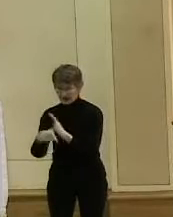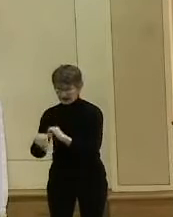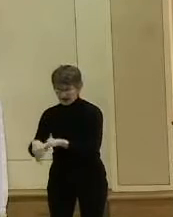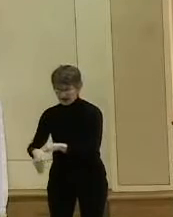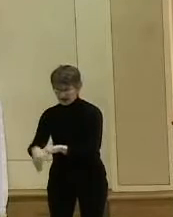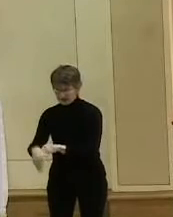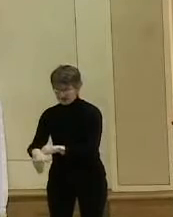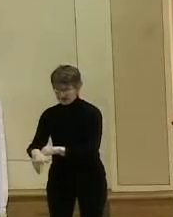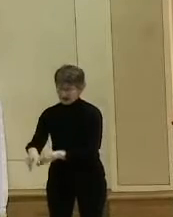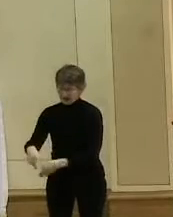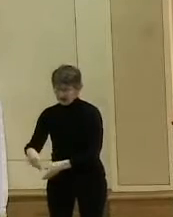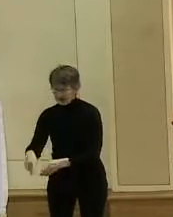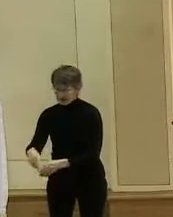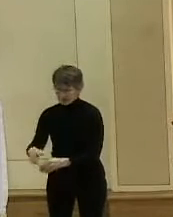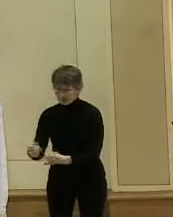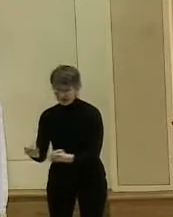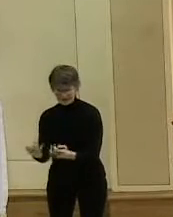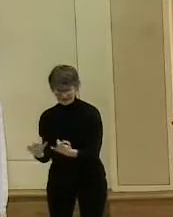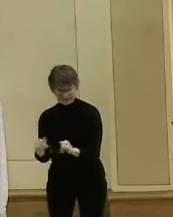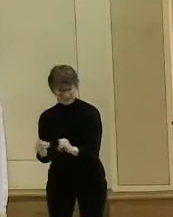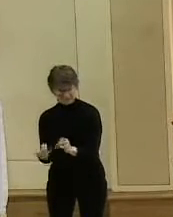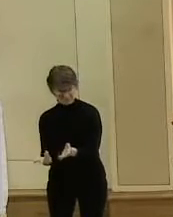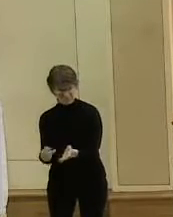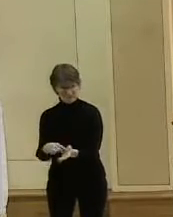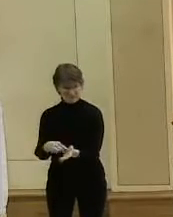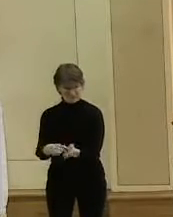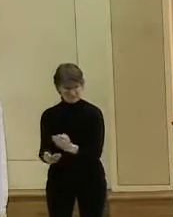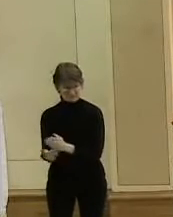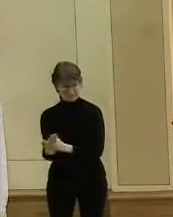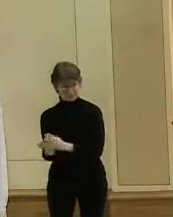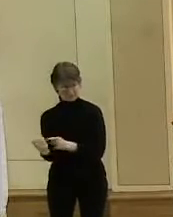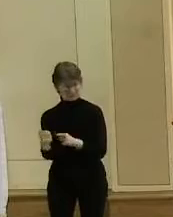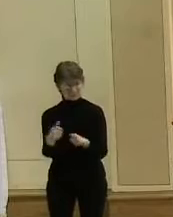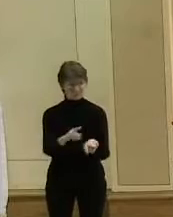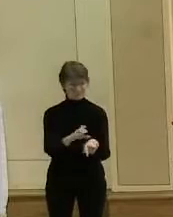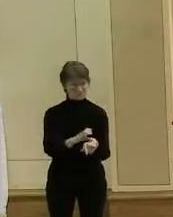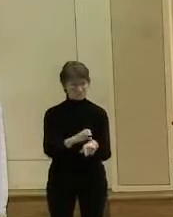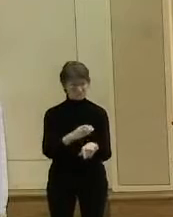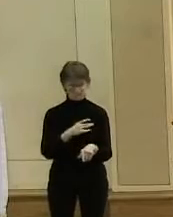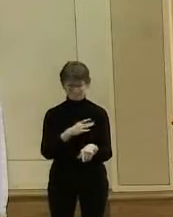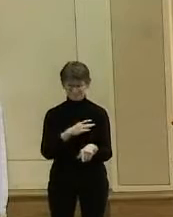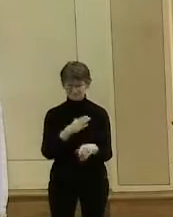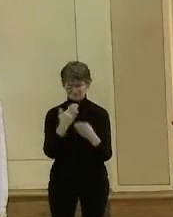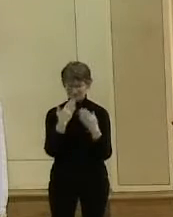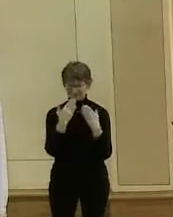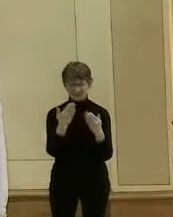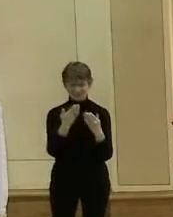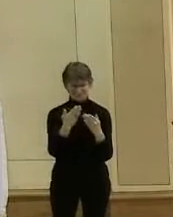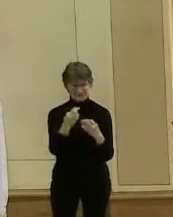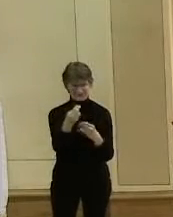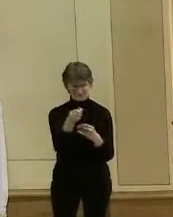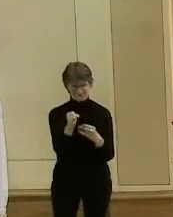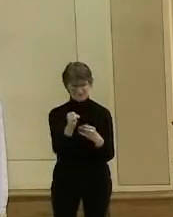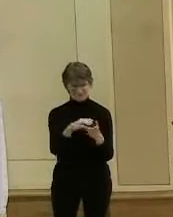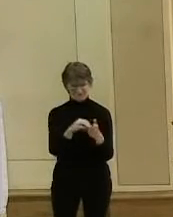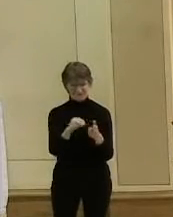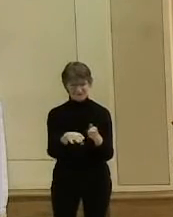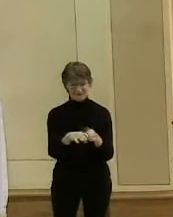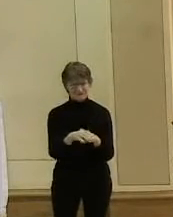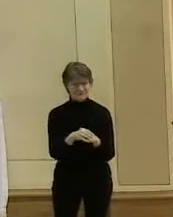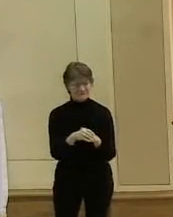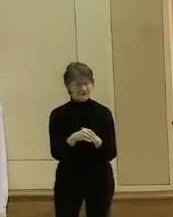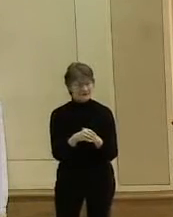as the announcements came out, that next week we begin our obligation of coming